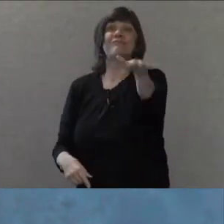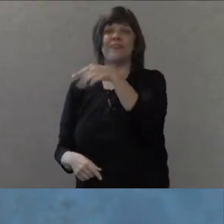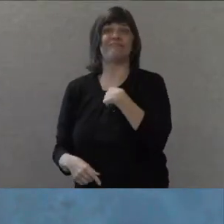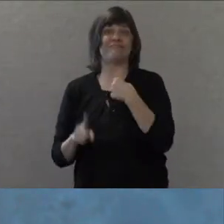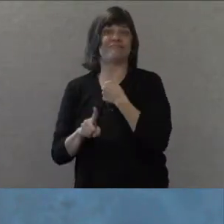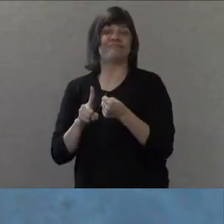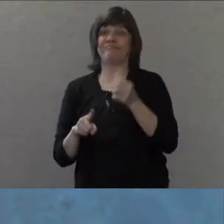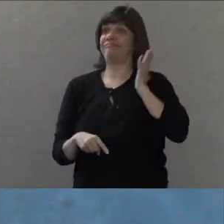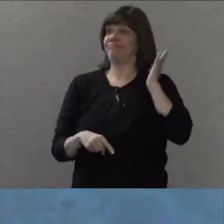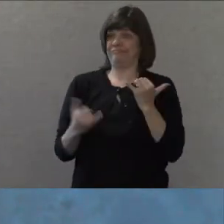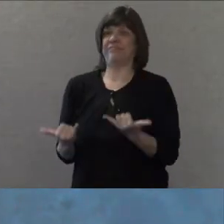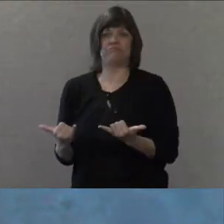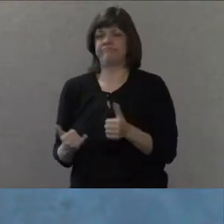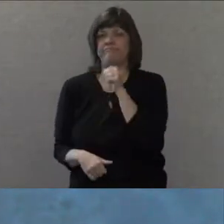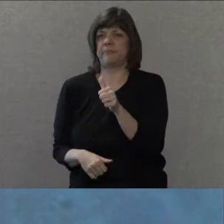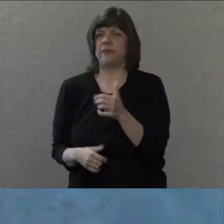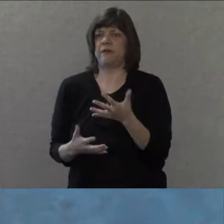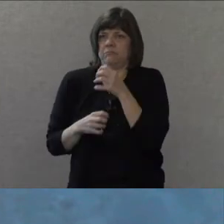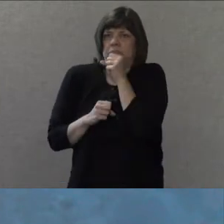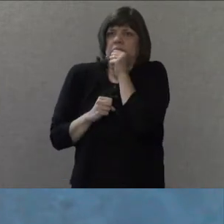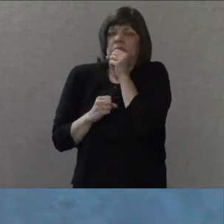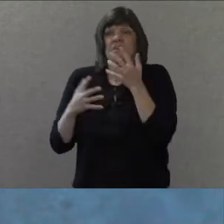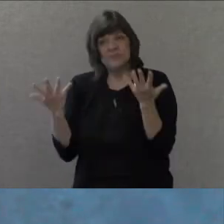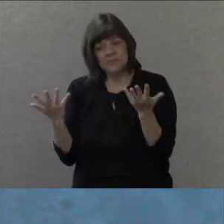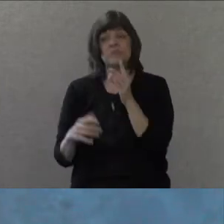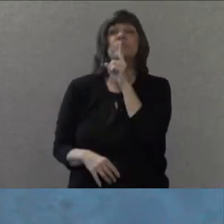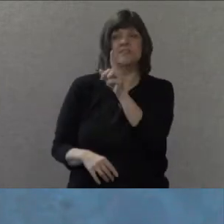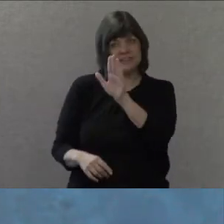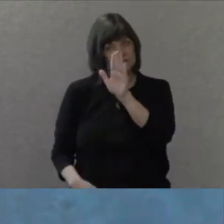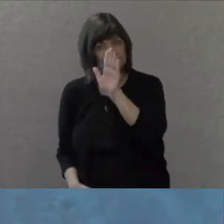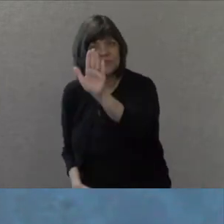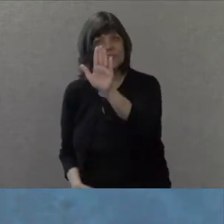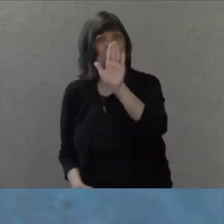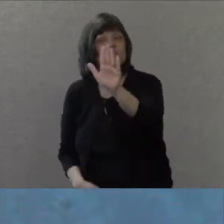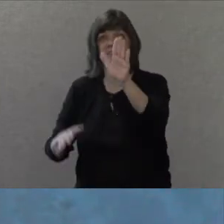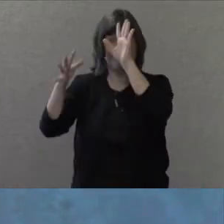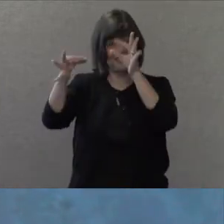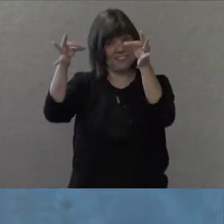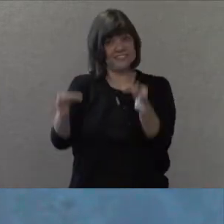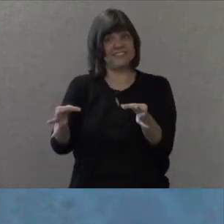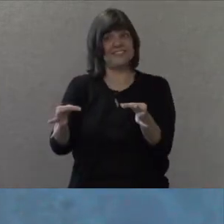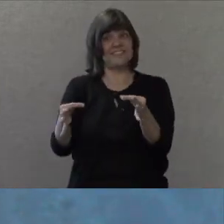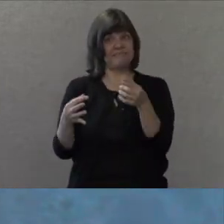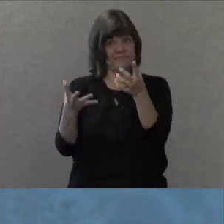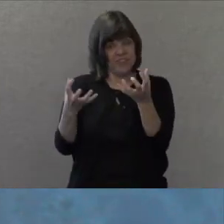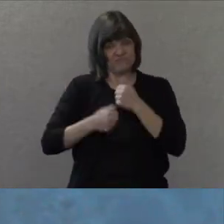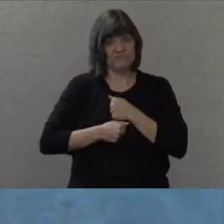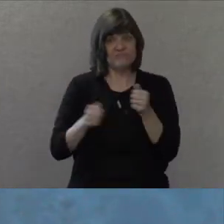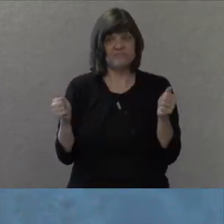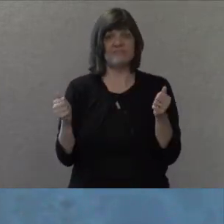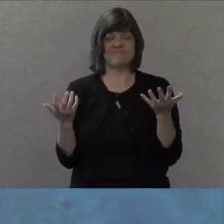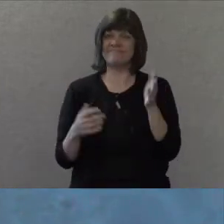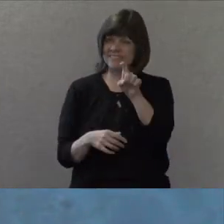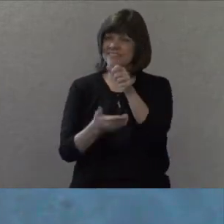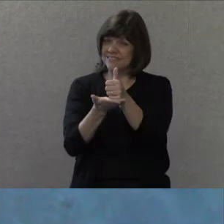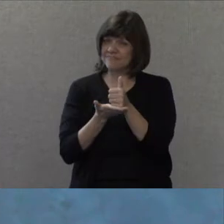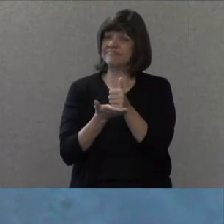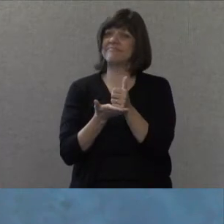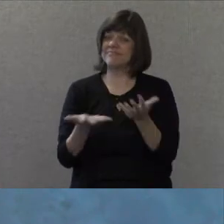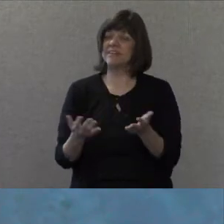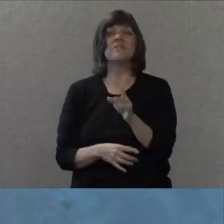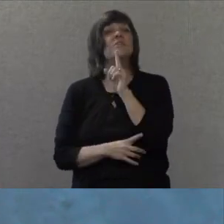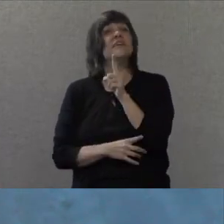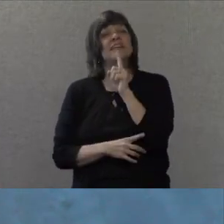past abuse that they've experienced. It is your decision whether or not you want to disclose abuse or leave the unhealthy